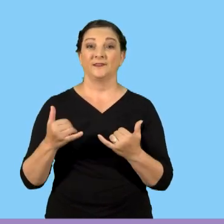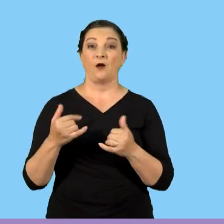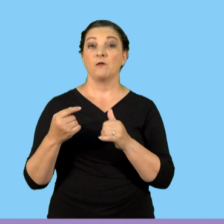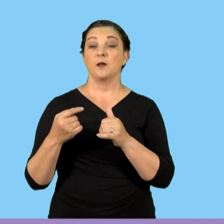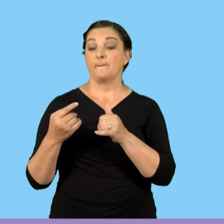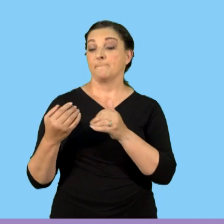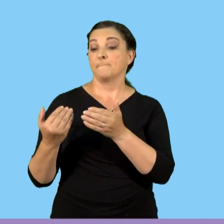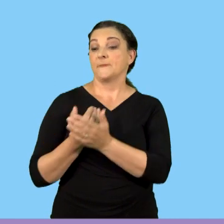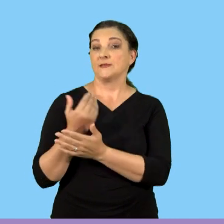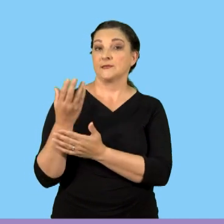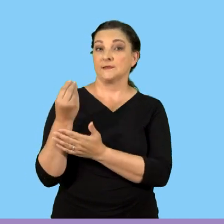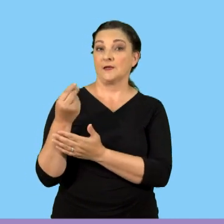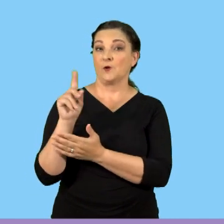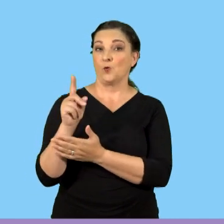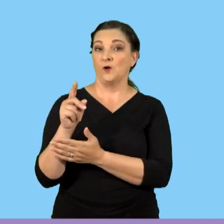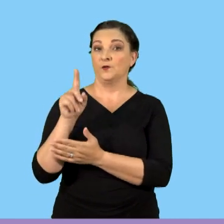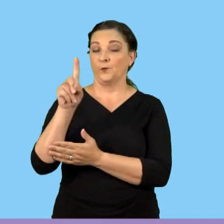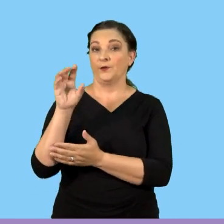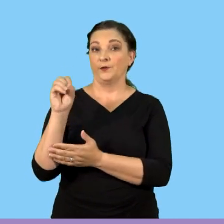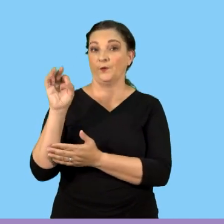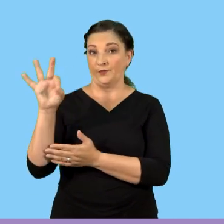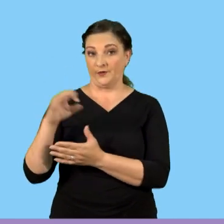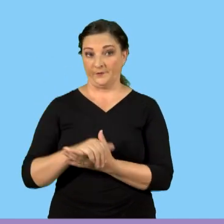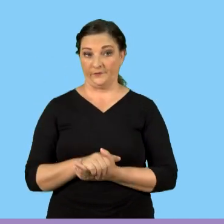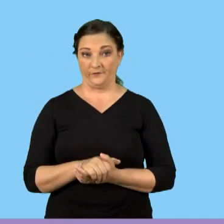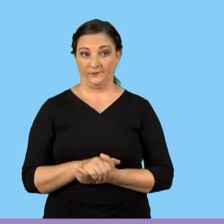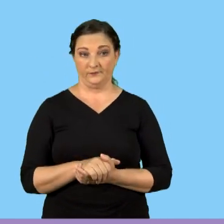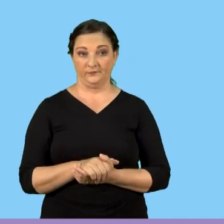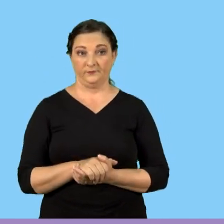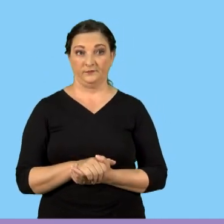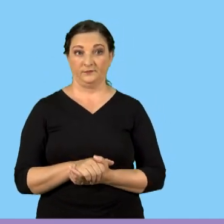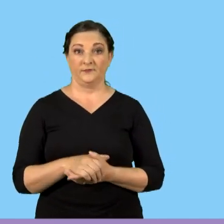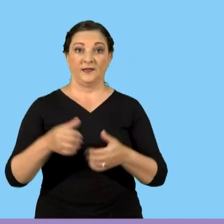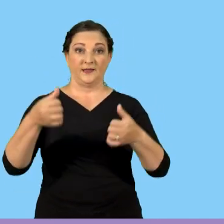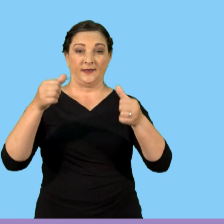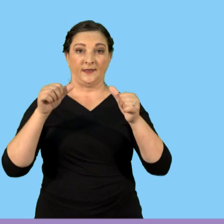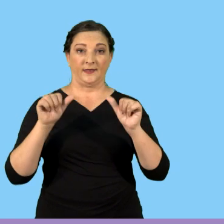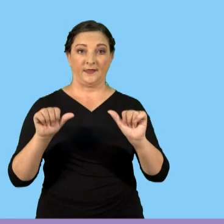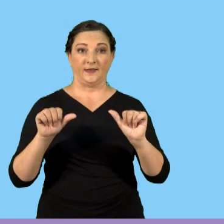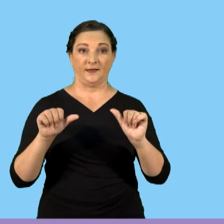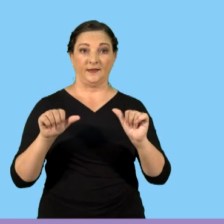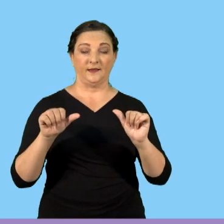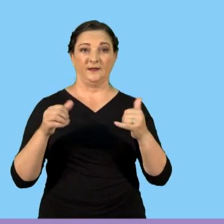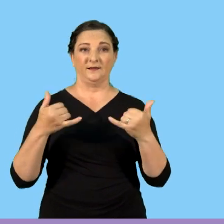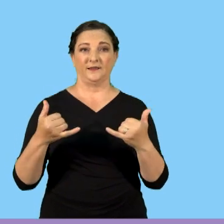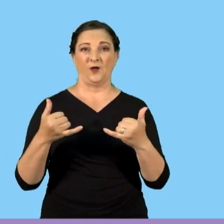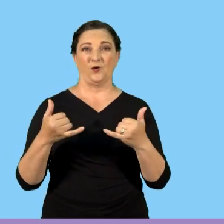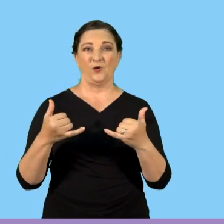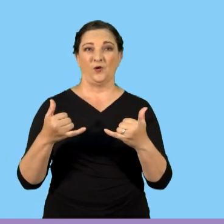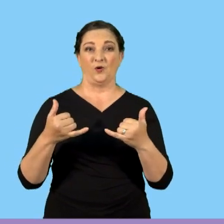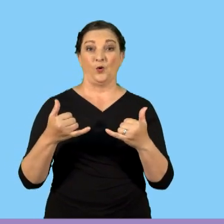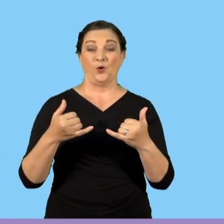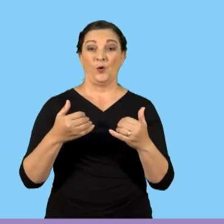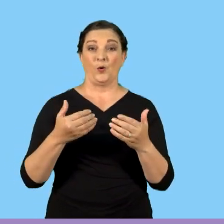103. So our missing output value there is 103. Then next we have a